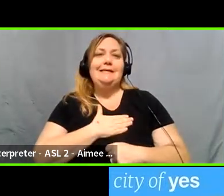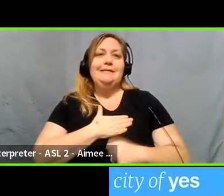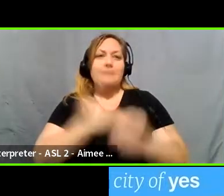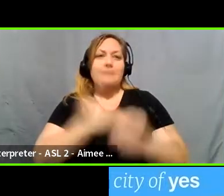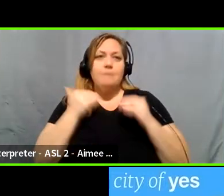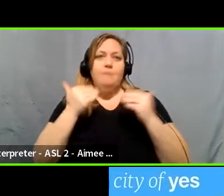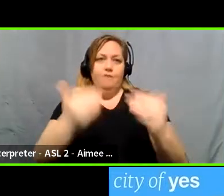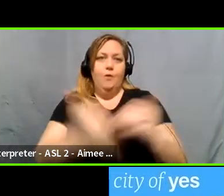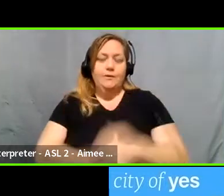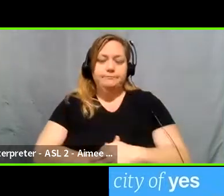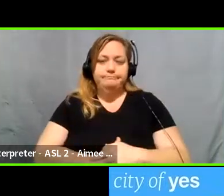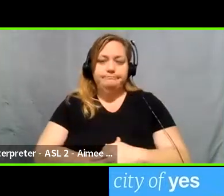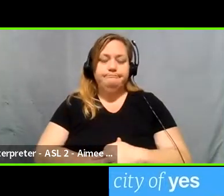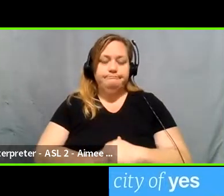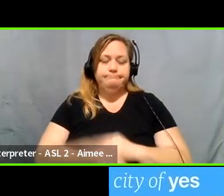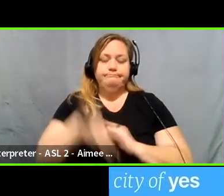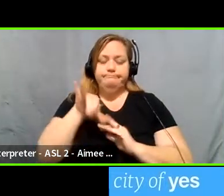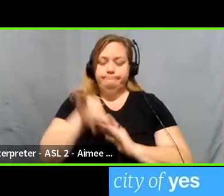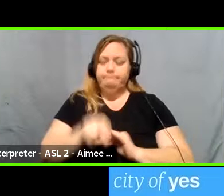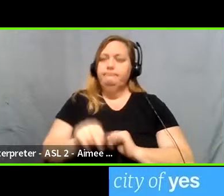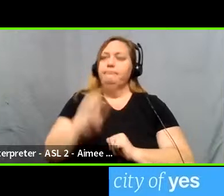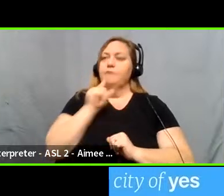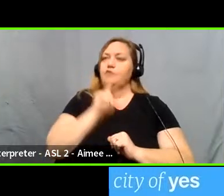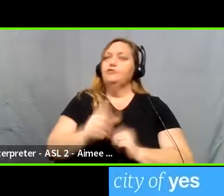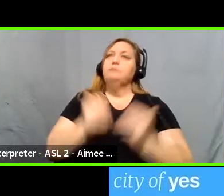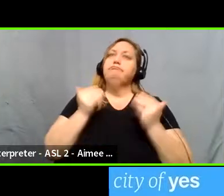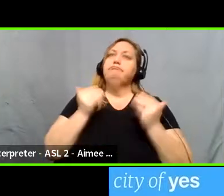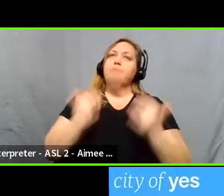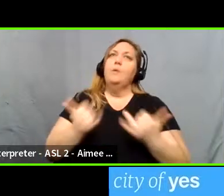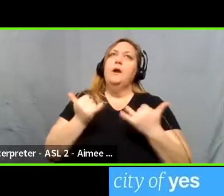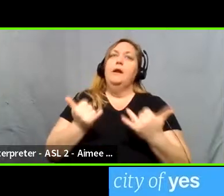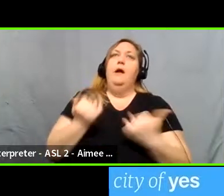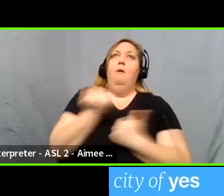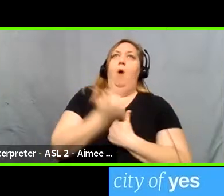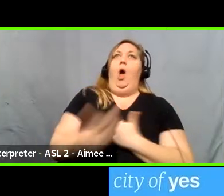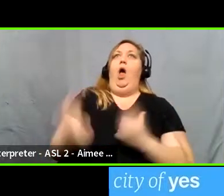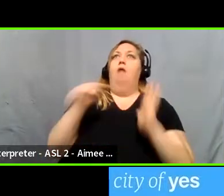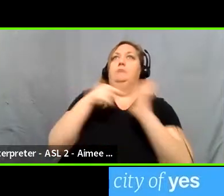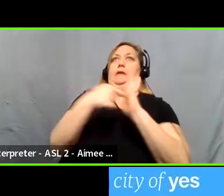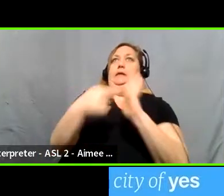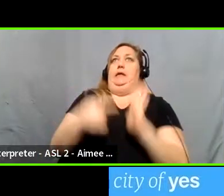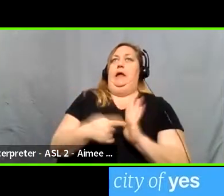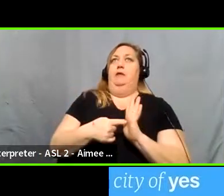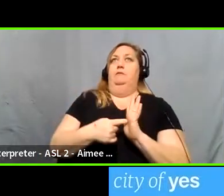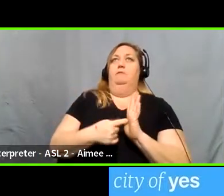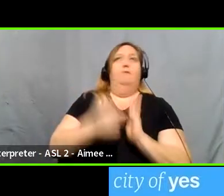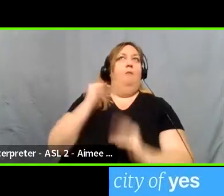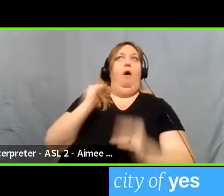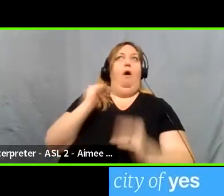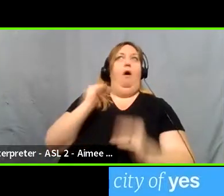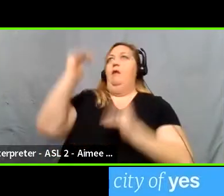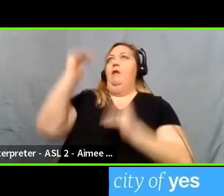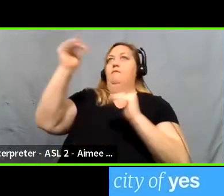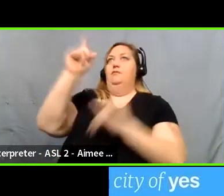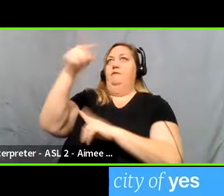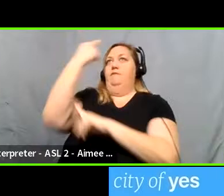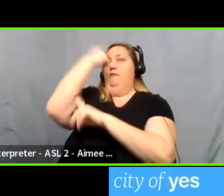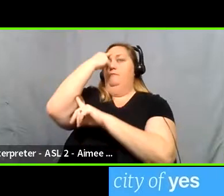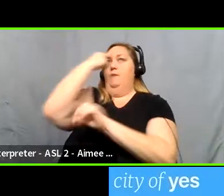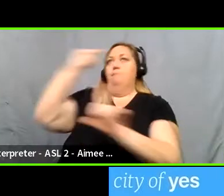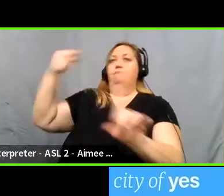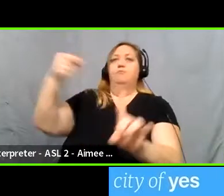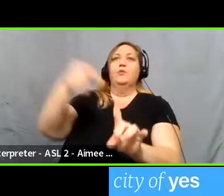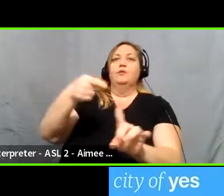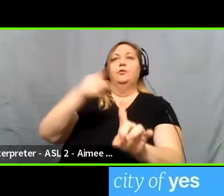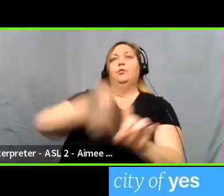forward? Sure. Just right now, all indicators from every level of government, uh, point to